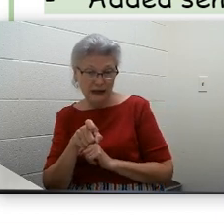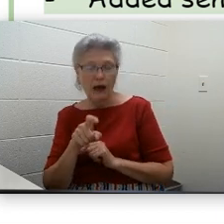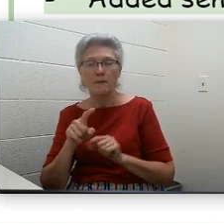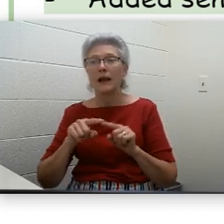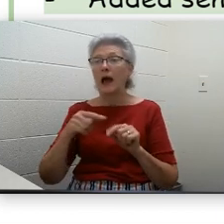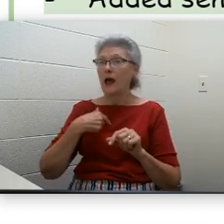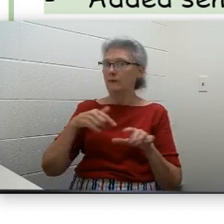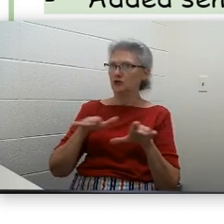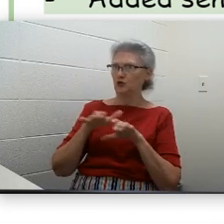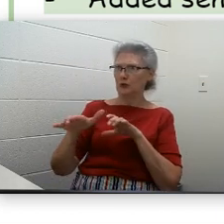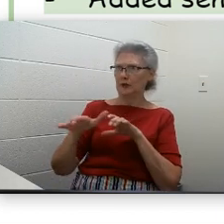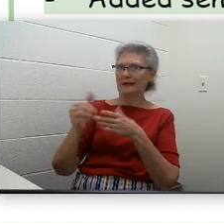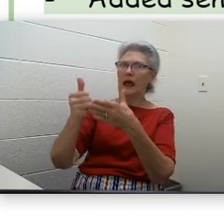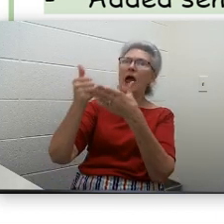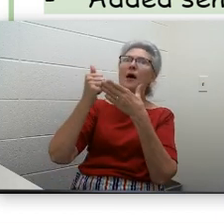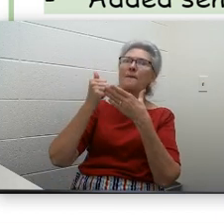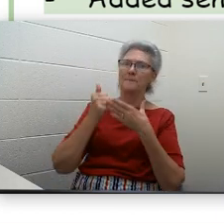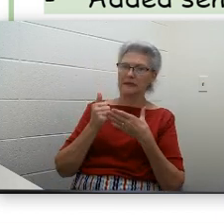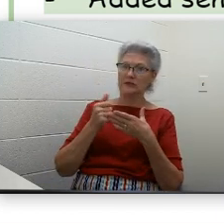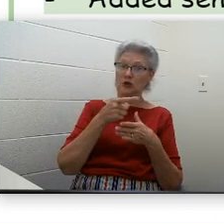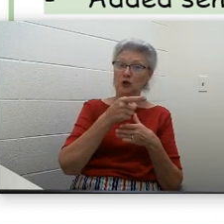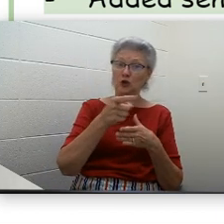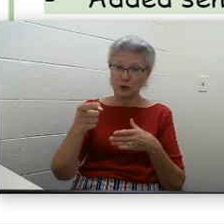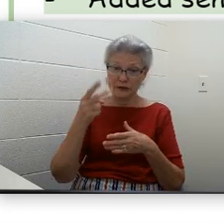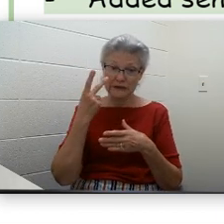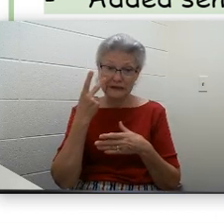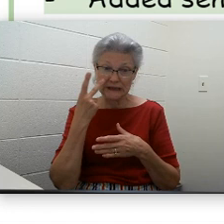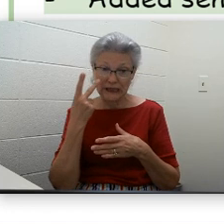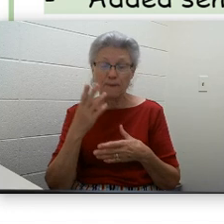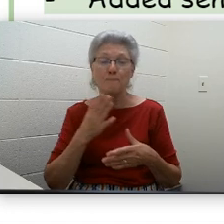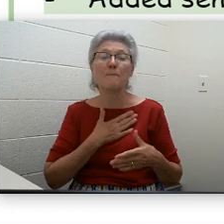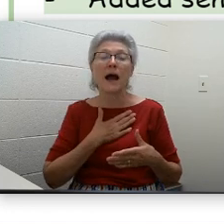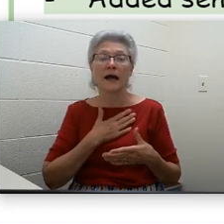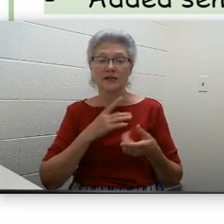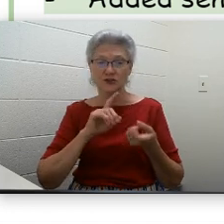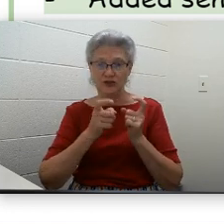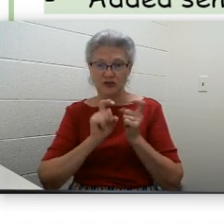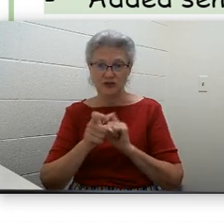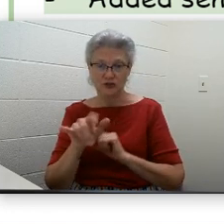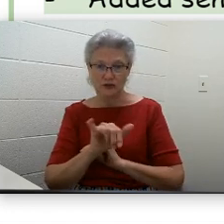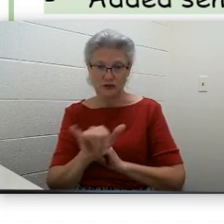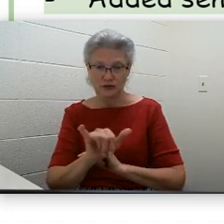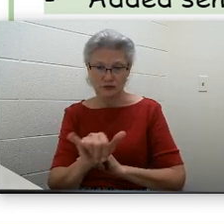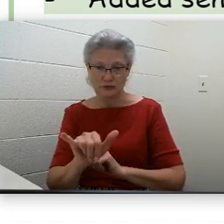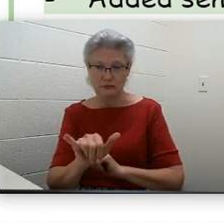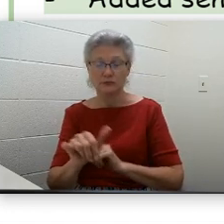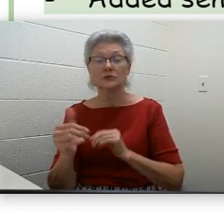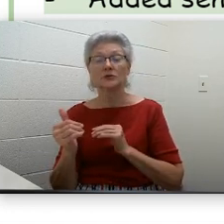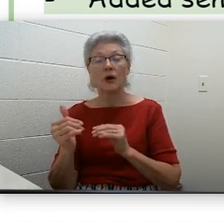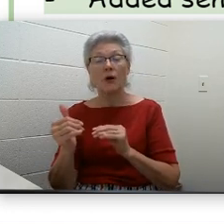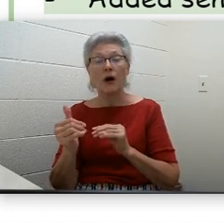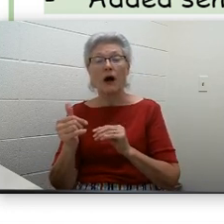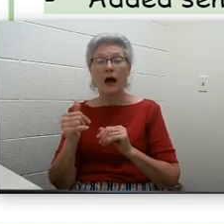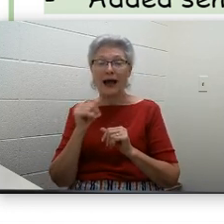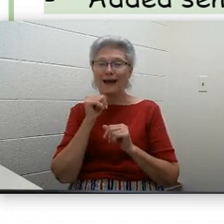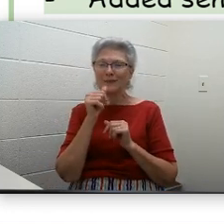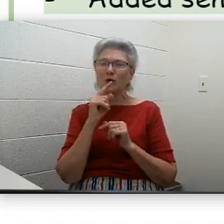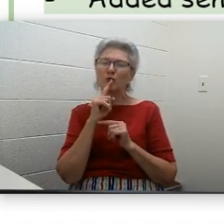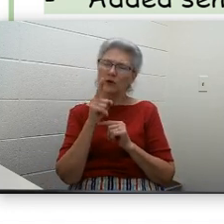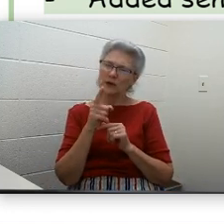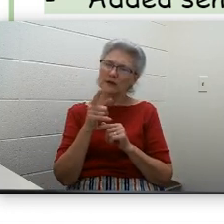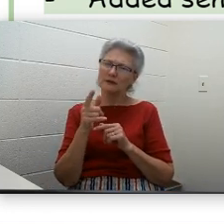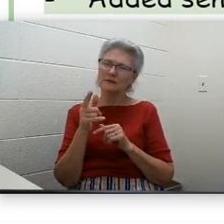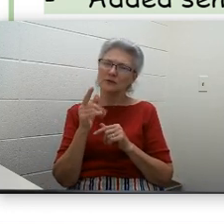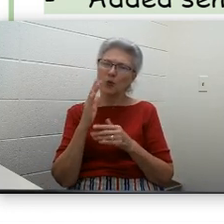doing it for the purpose so that you can see the changes that I've made. So I'm not necessarily